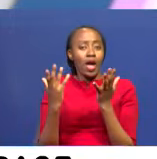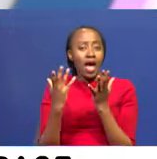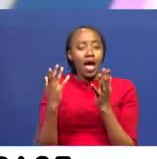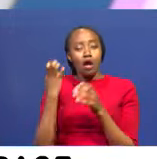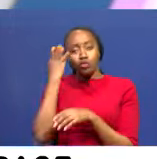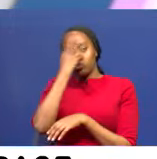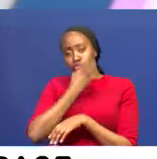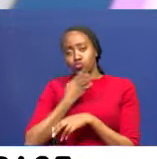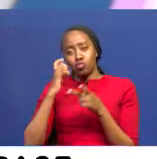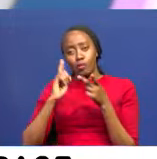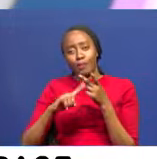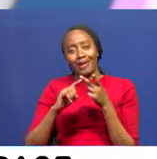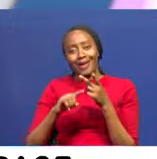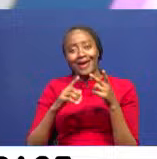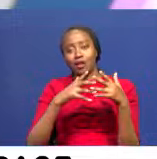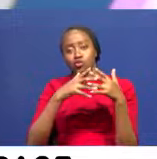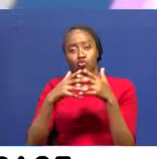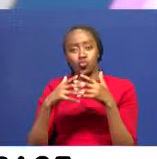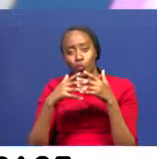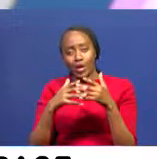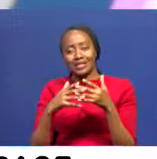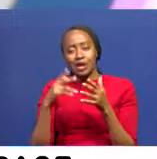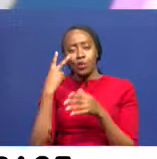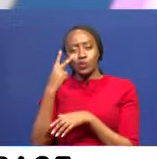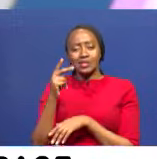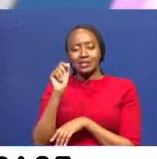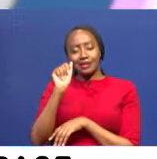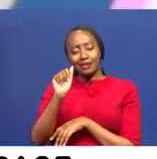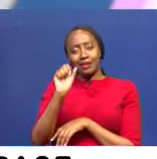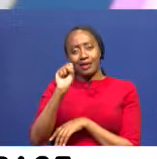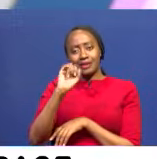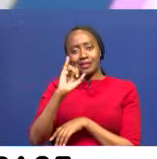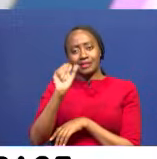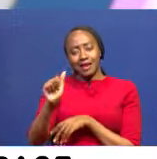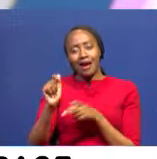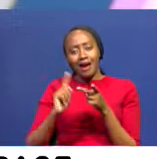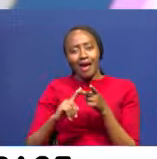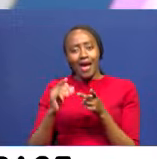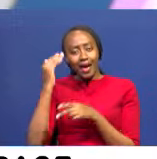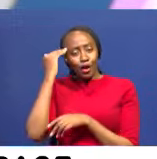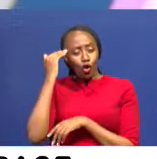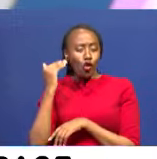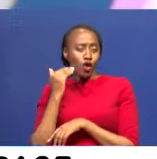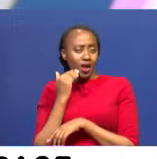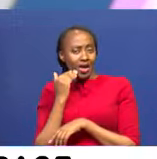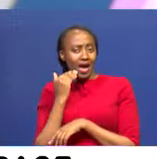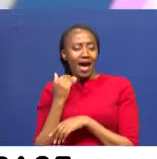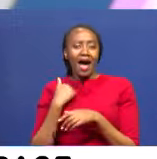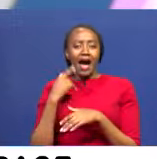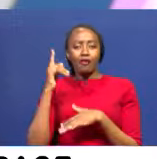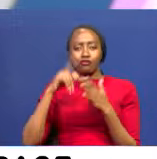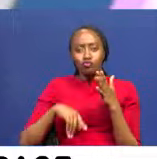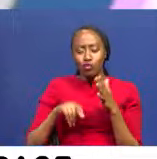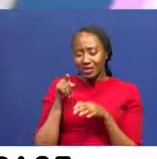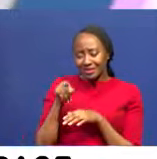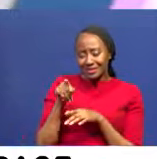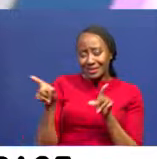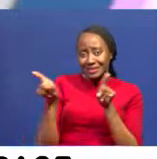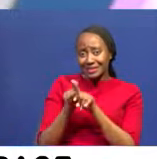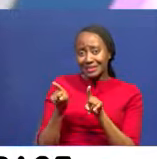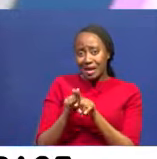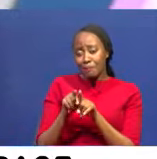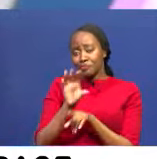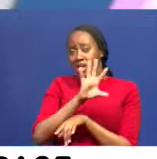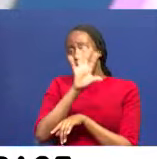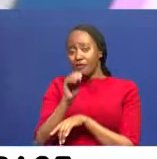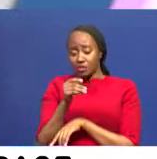US, and now we are seeing Asia and countries like Korea coming up with innovative therapies. And also Africa